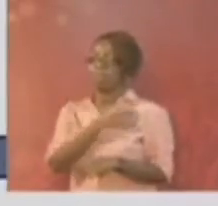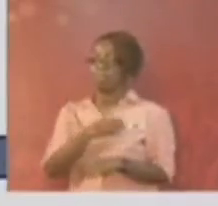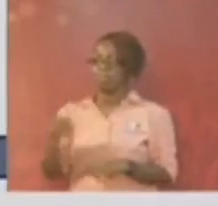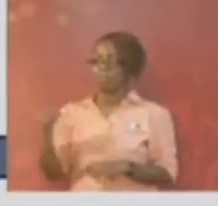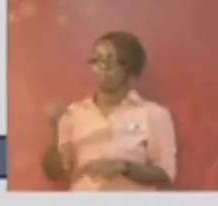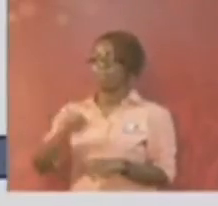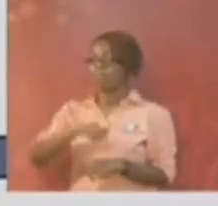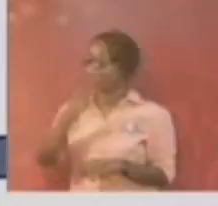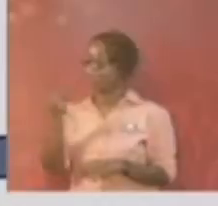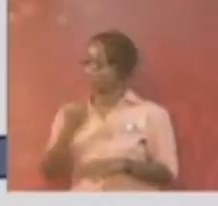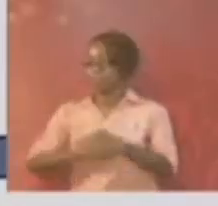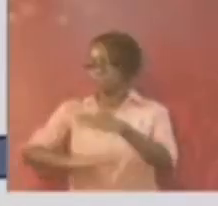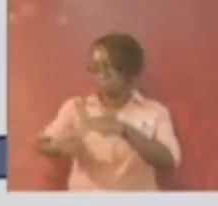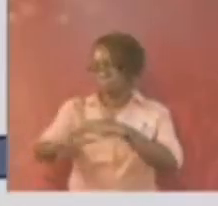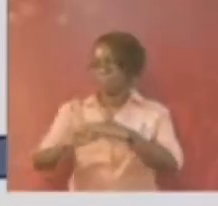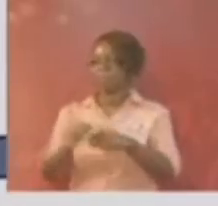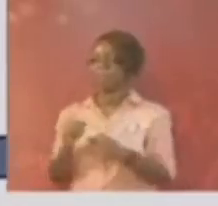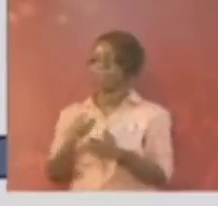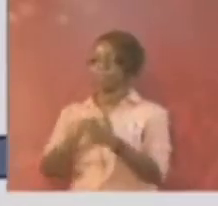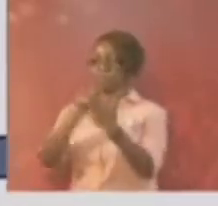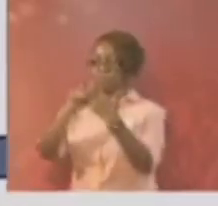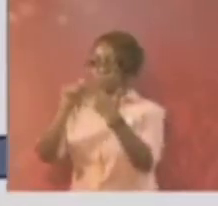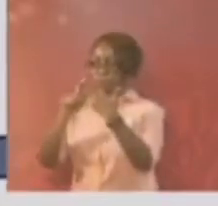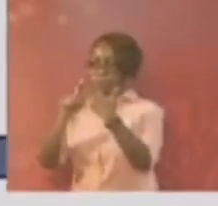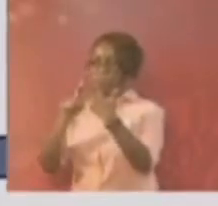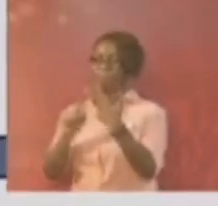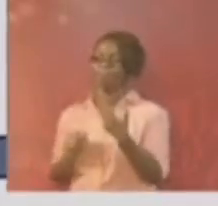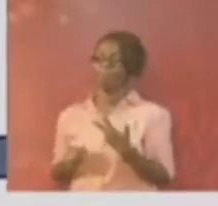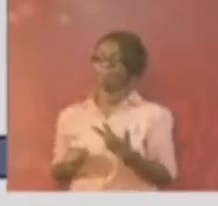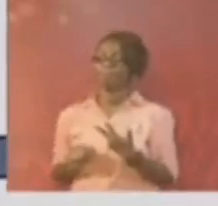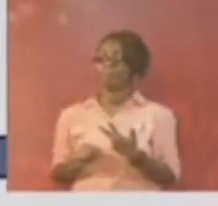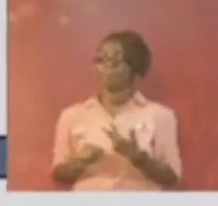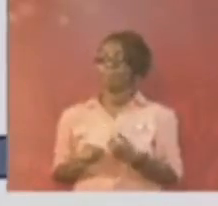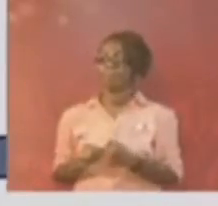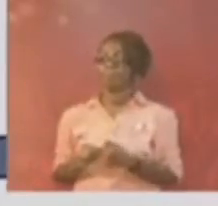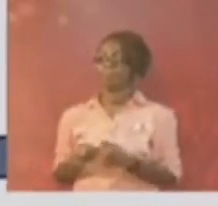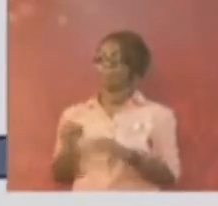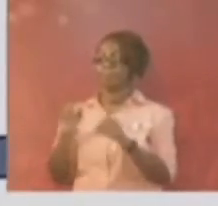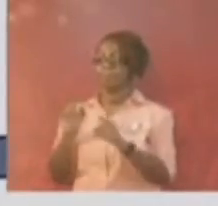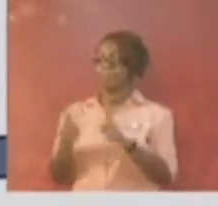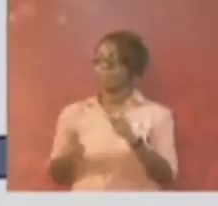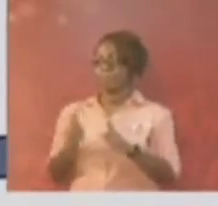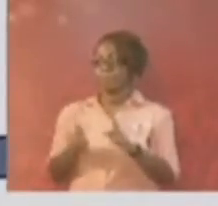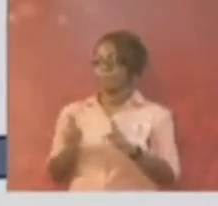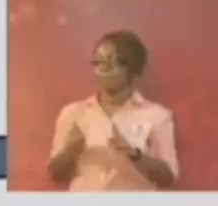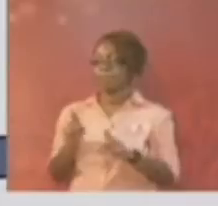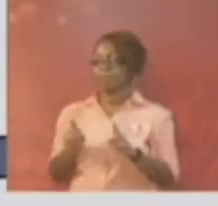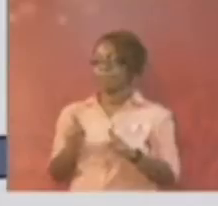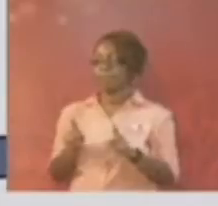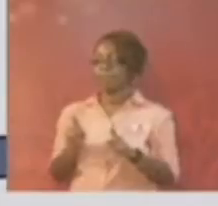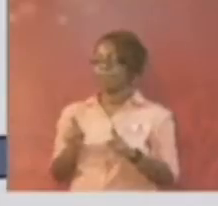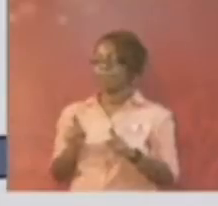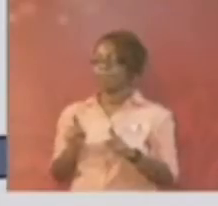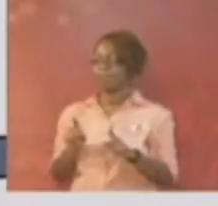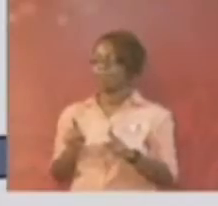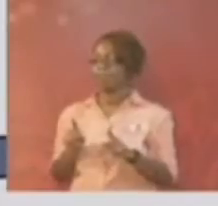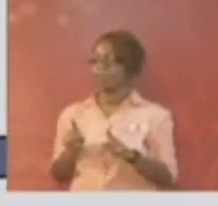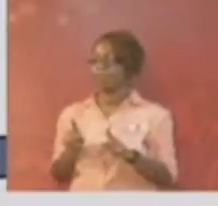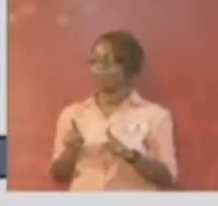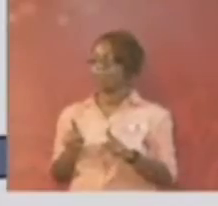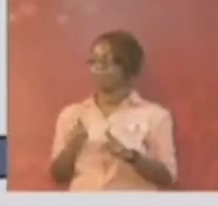is a drop-in, psychologically led counseling psychotherapy service with backup psychiatric